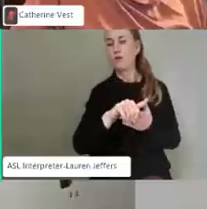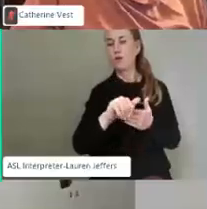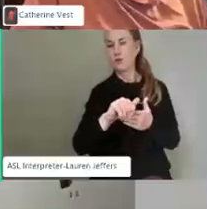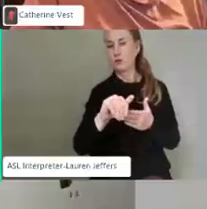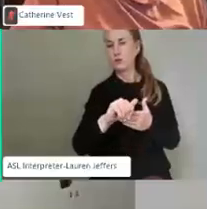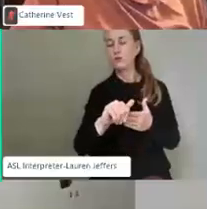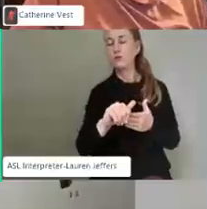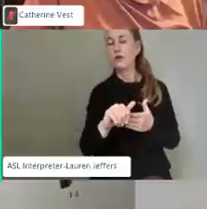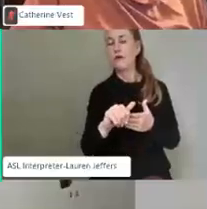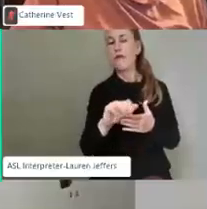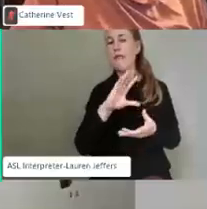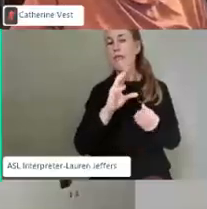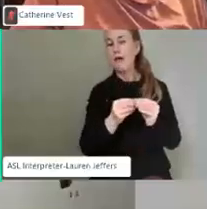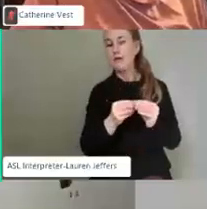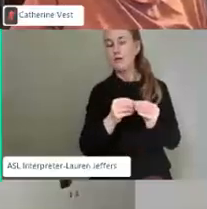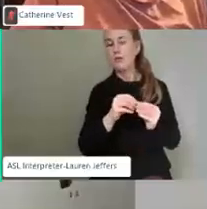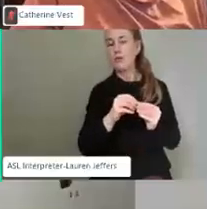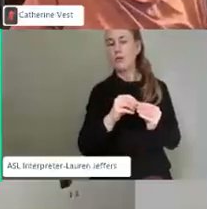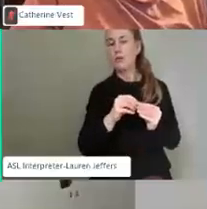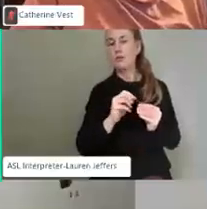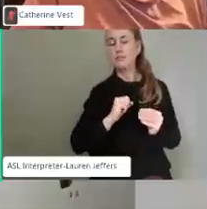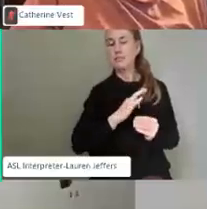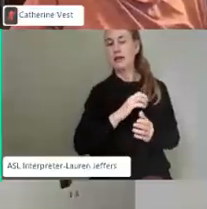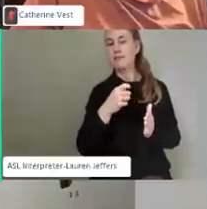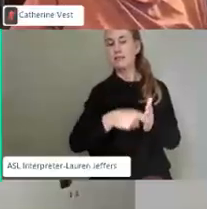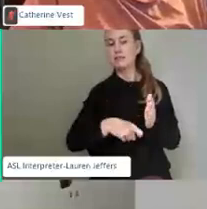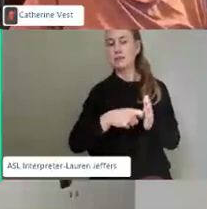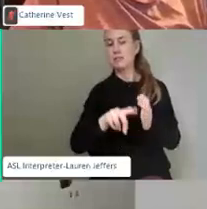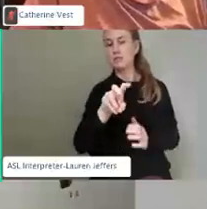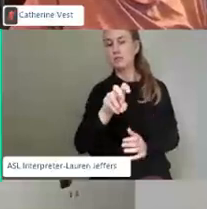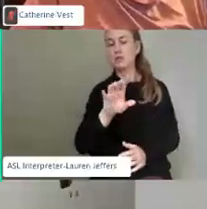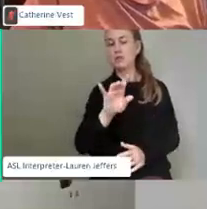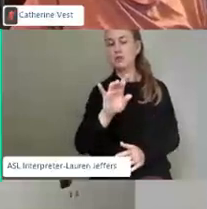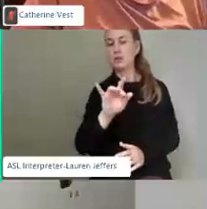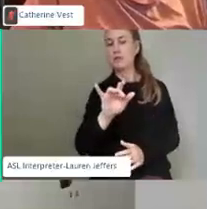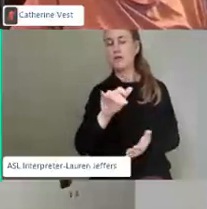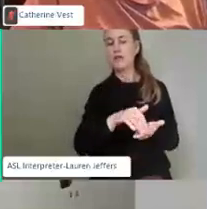$52,440. Our total personnel expenses would be